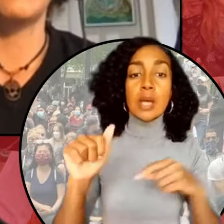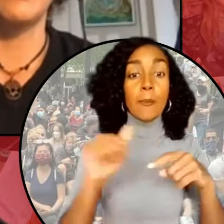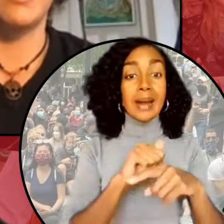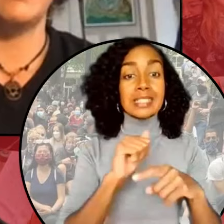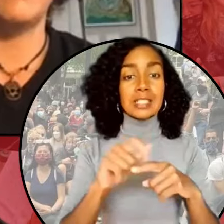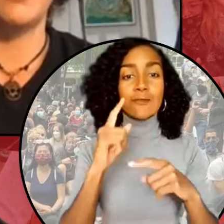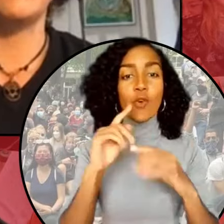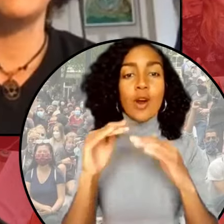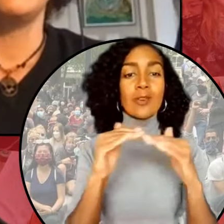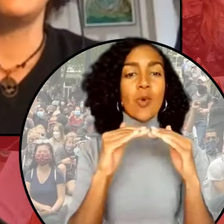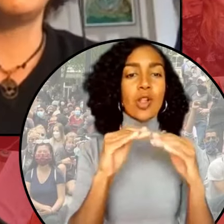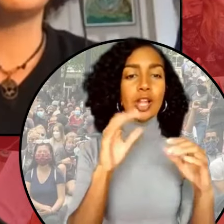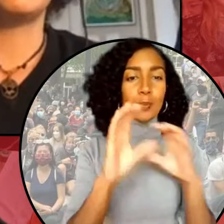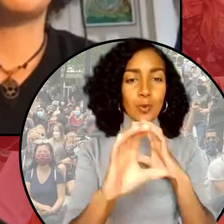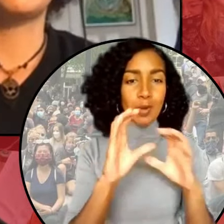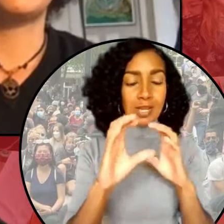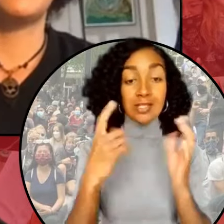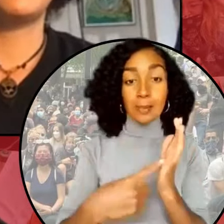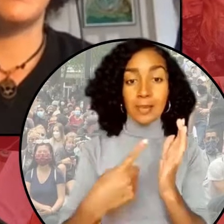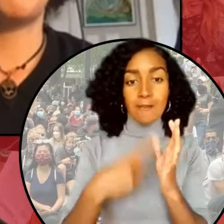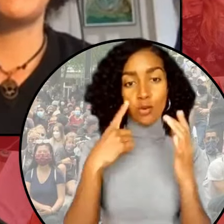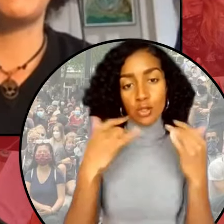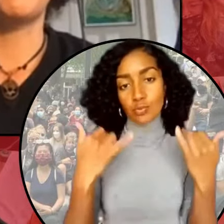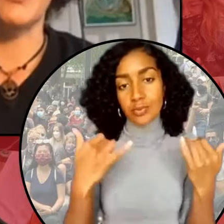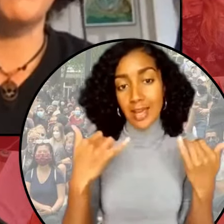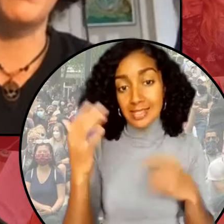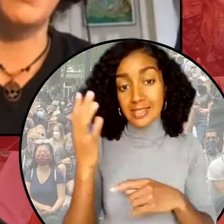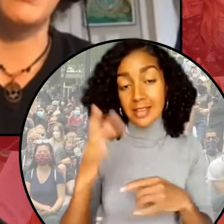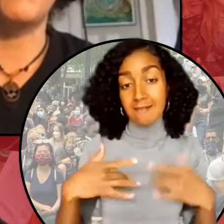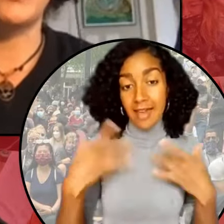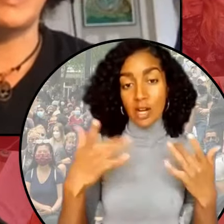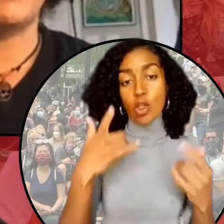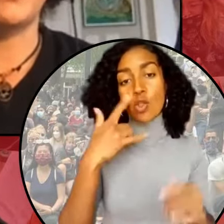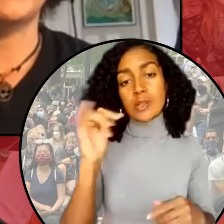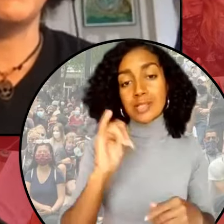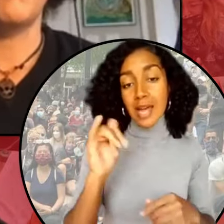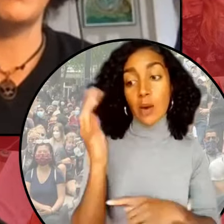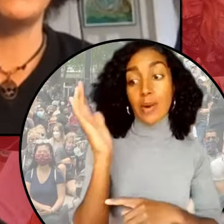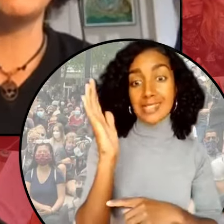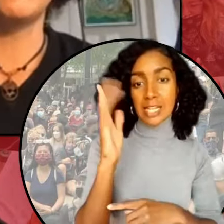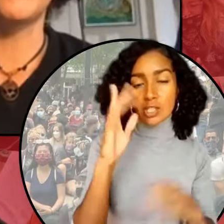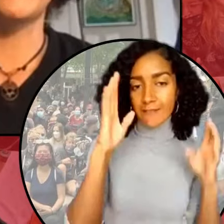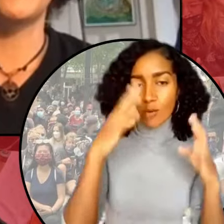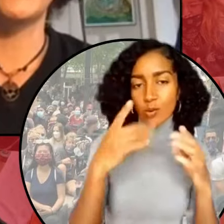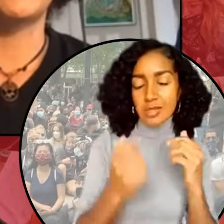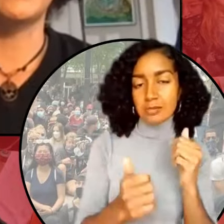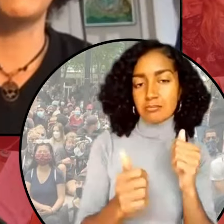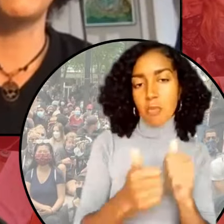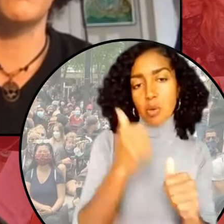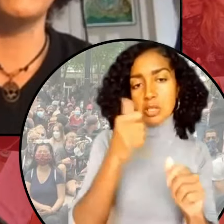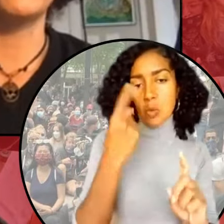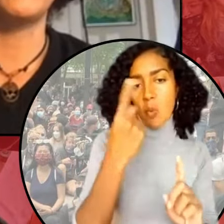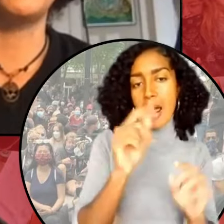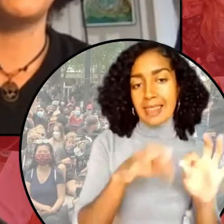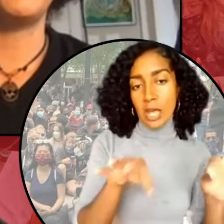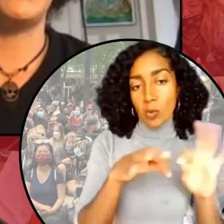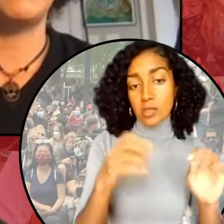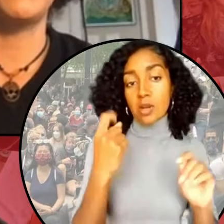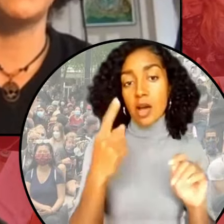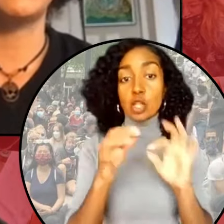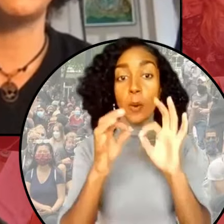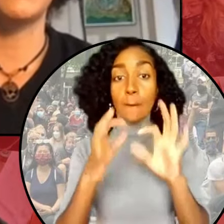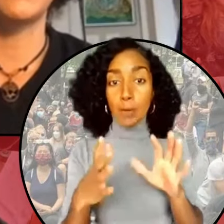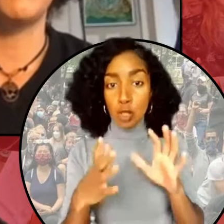sometimes, as at today's event, it looks like a presentation happening primarily in one language, while interpreters work to include folks who use